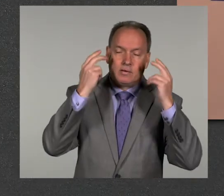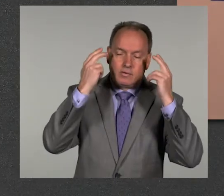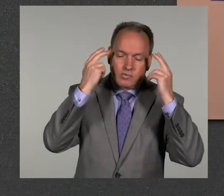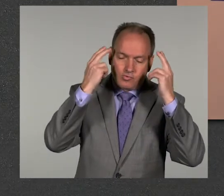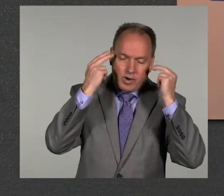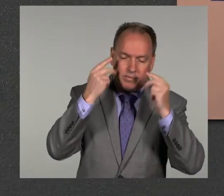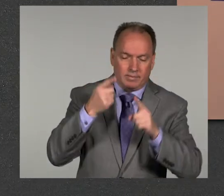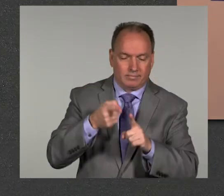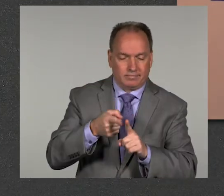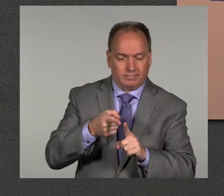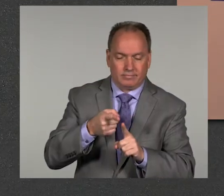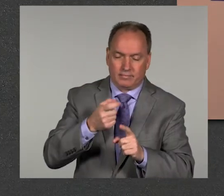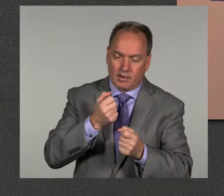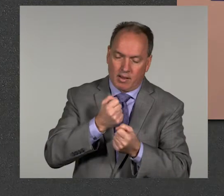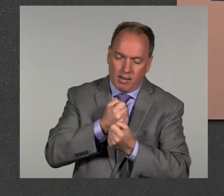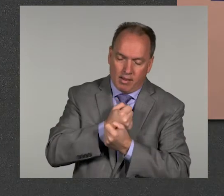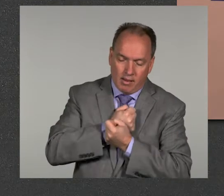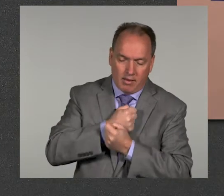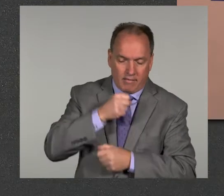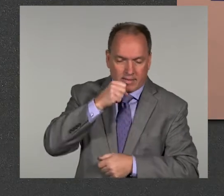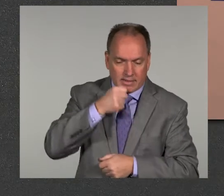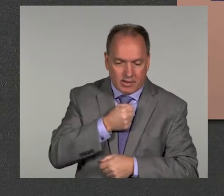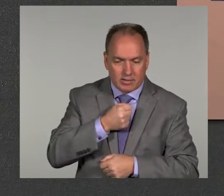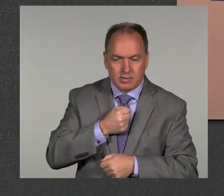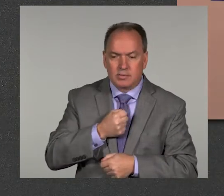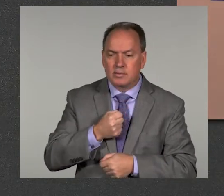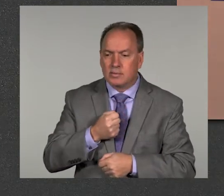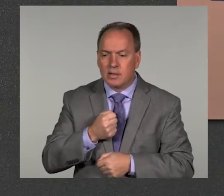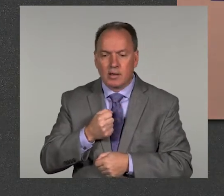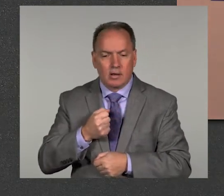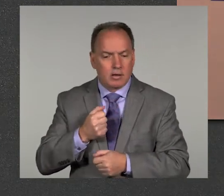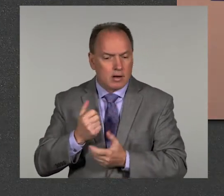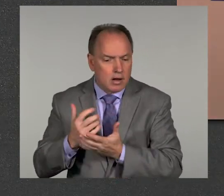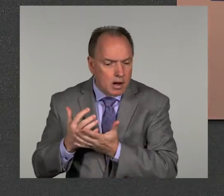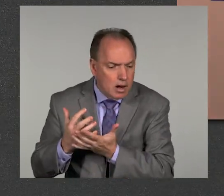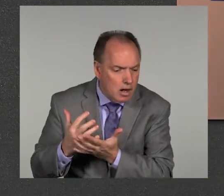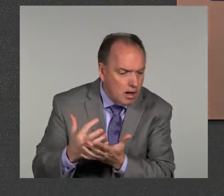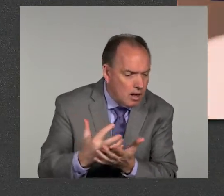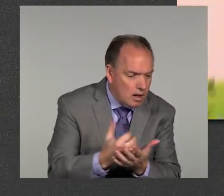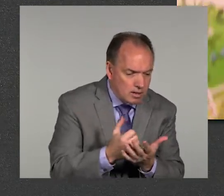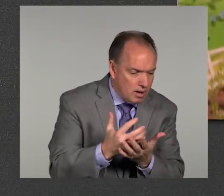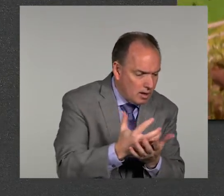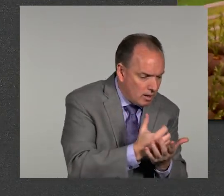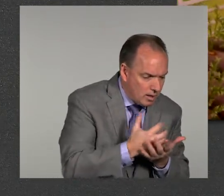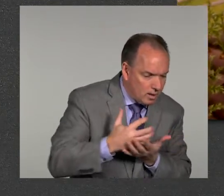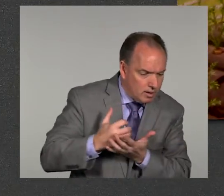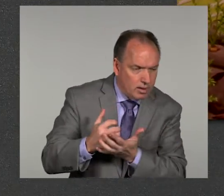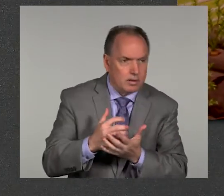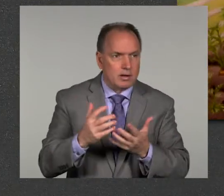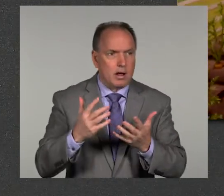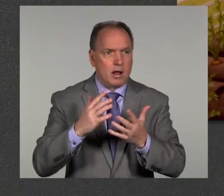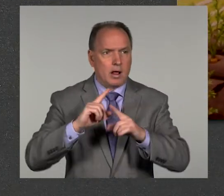Rabbit loved carrots. He collected them wherever he went.